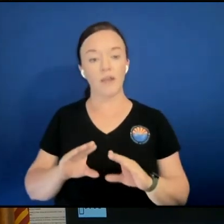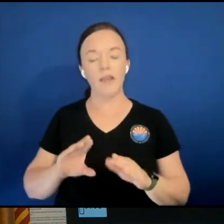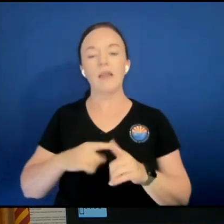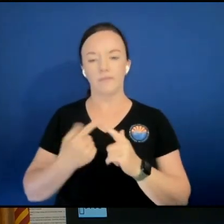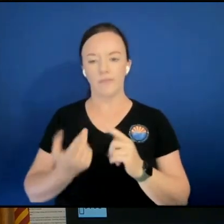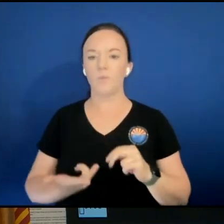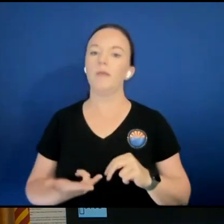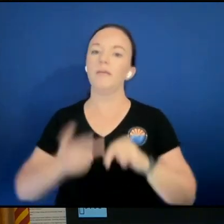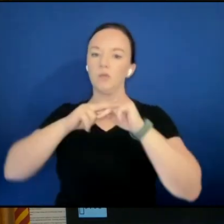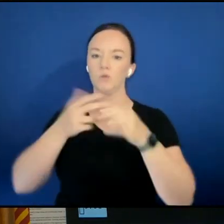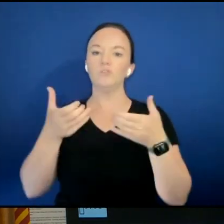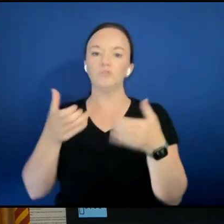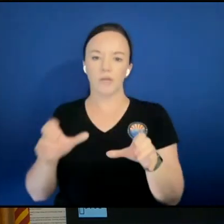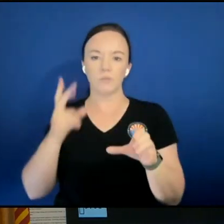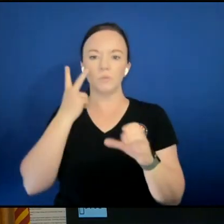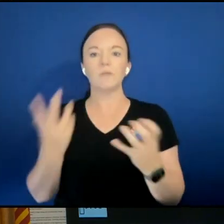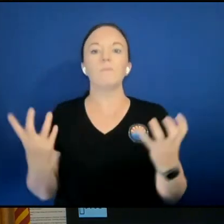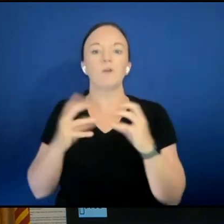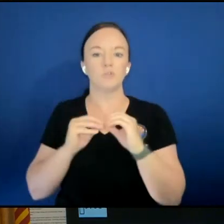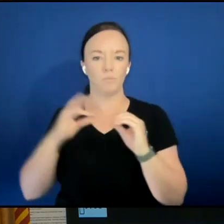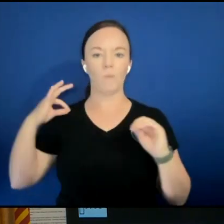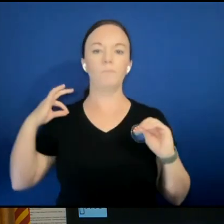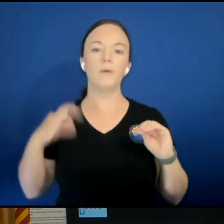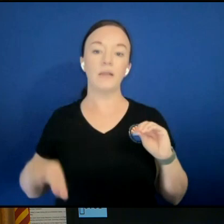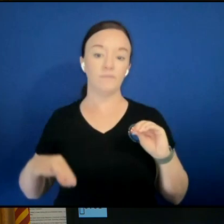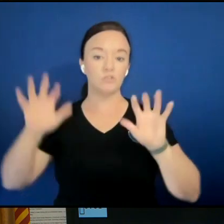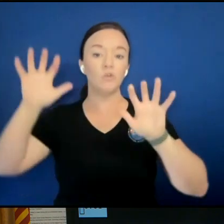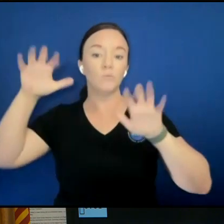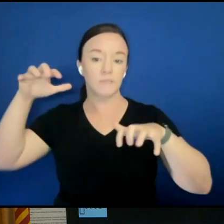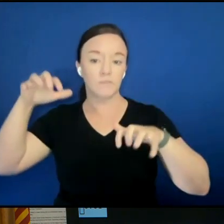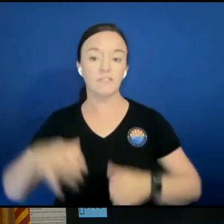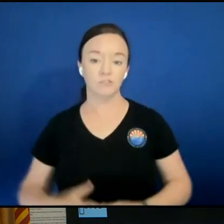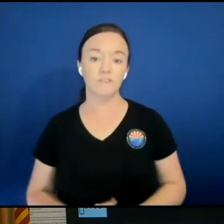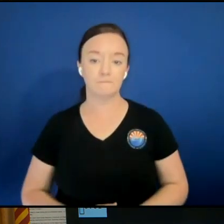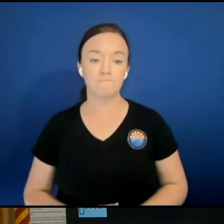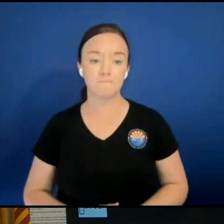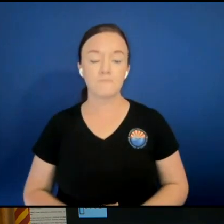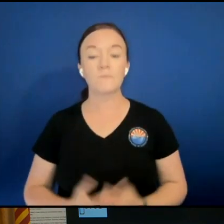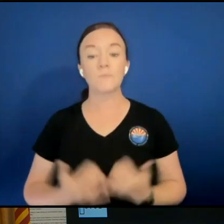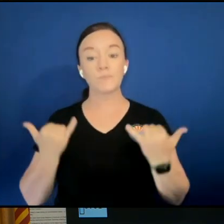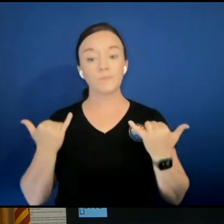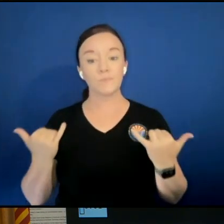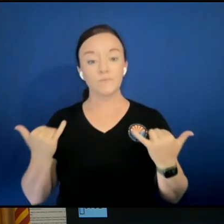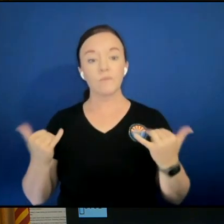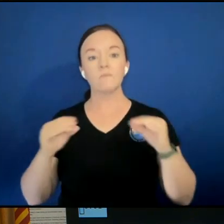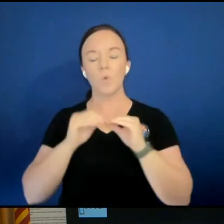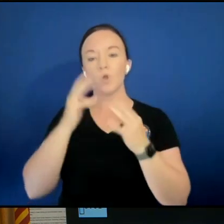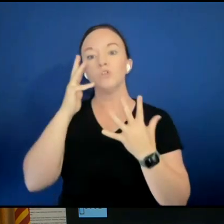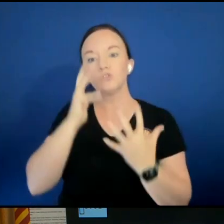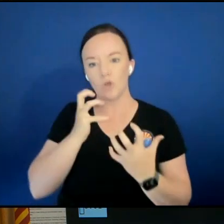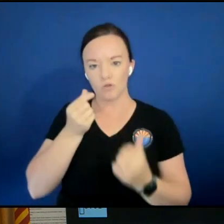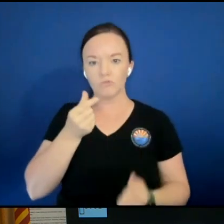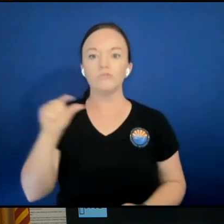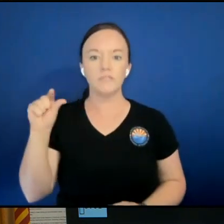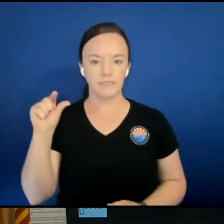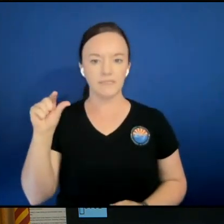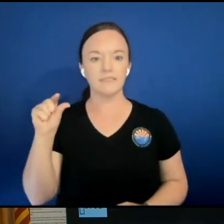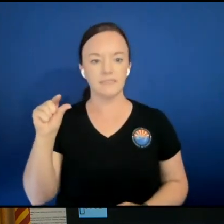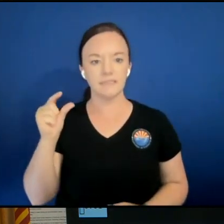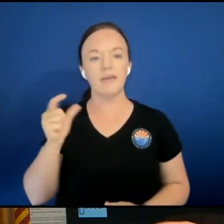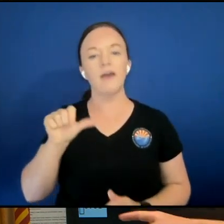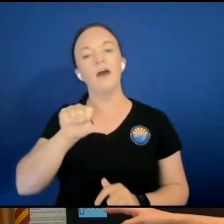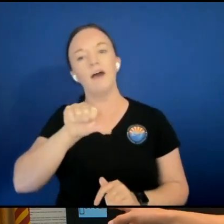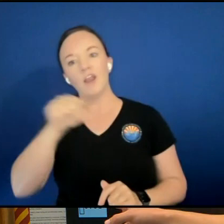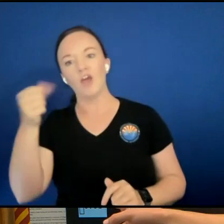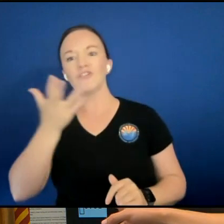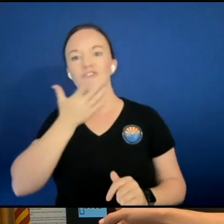chances for seeing much more beneficial precipitation. So you see now we've got more dark greens and even another shade of dark